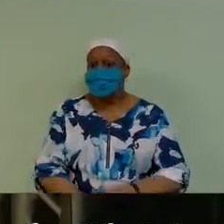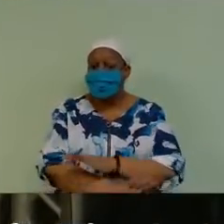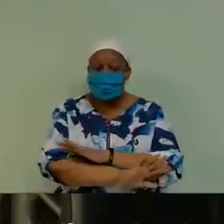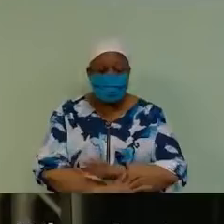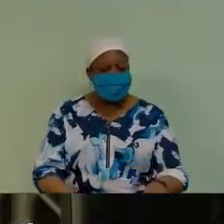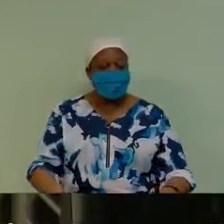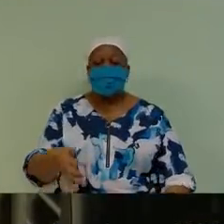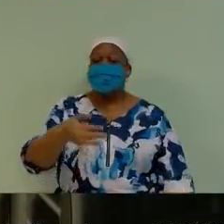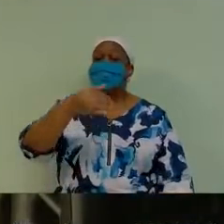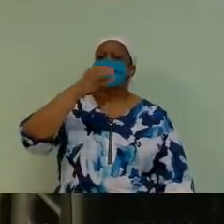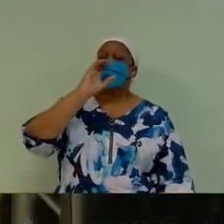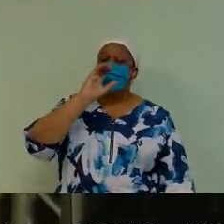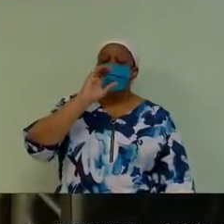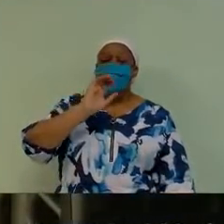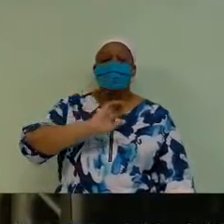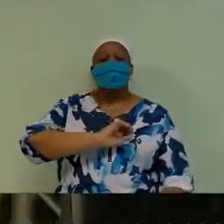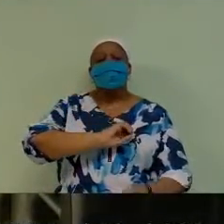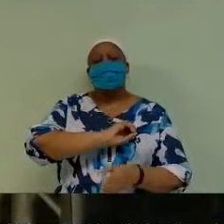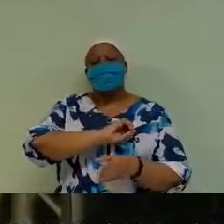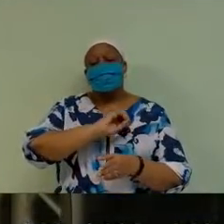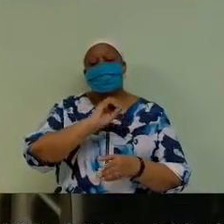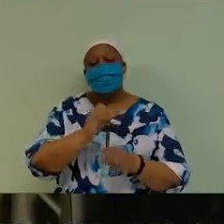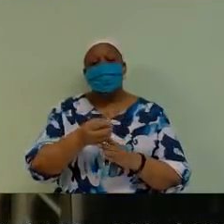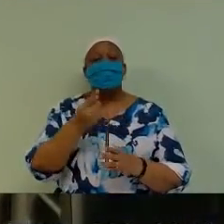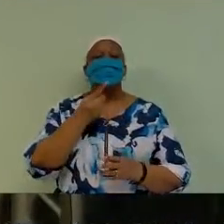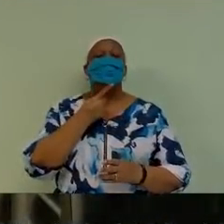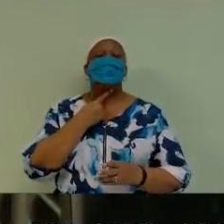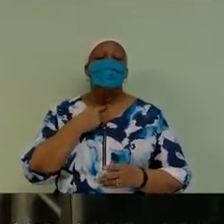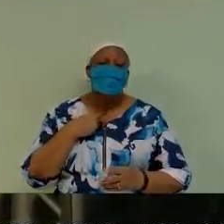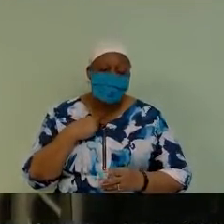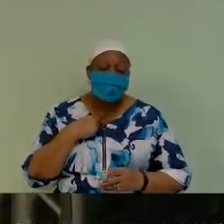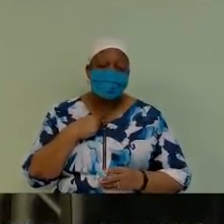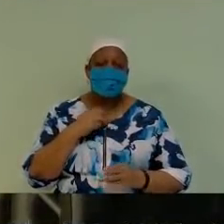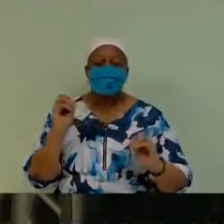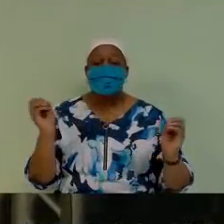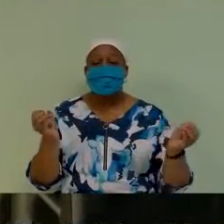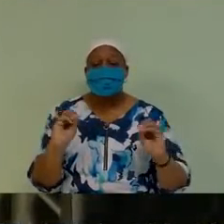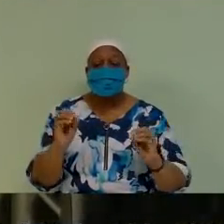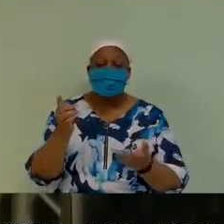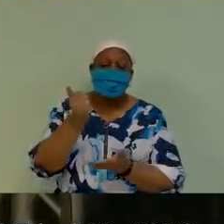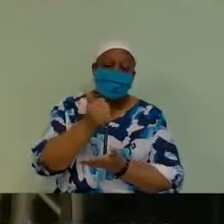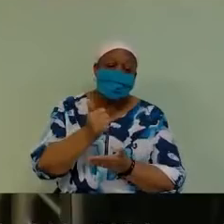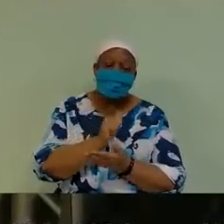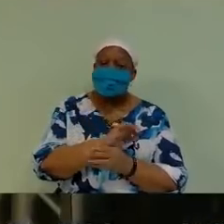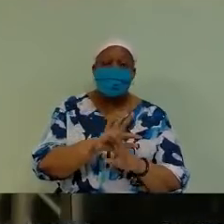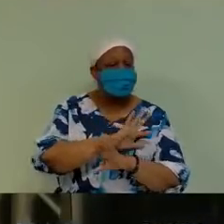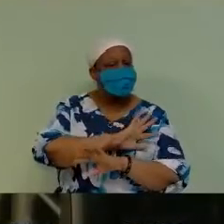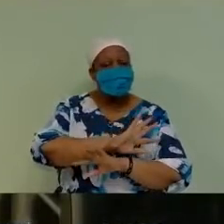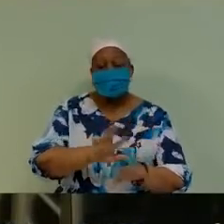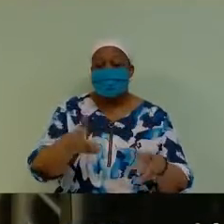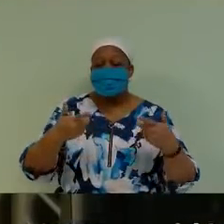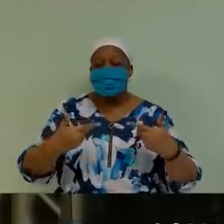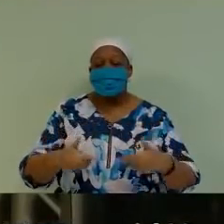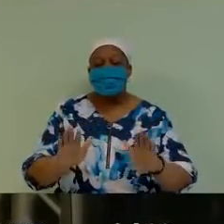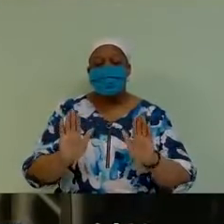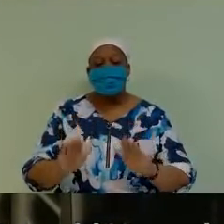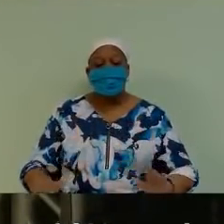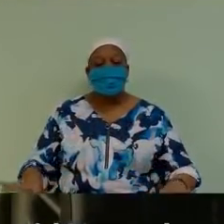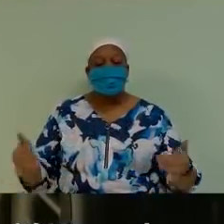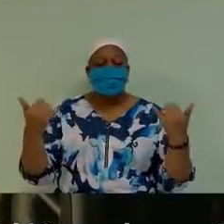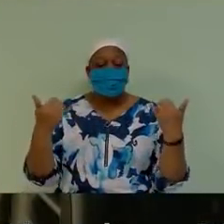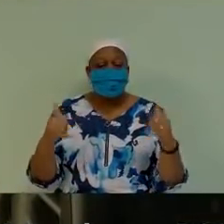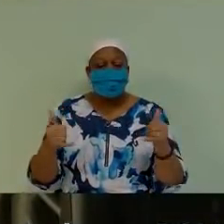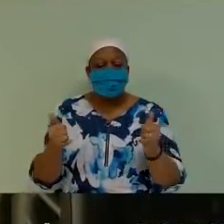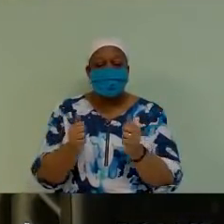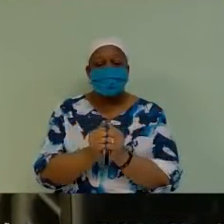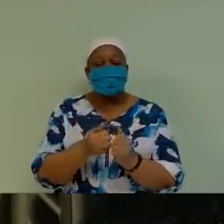swallow alcohol-based hand sanitizers, and we really should not allow children to play with same.